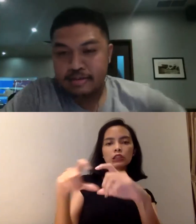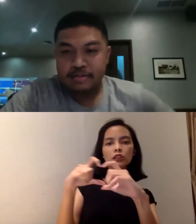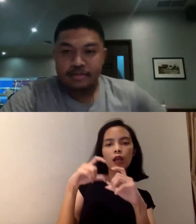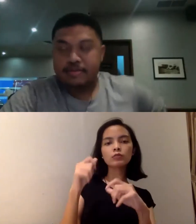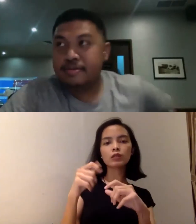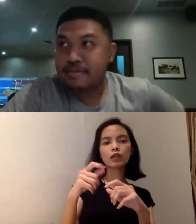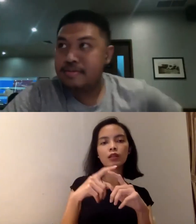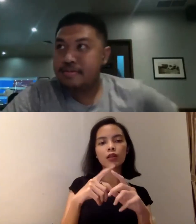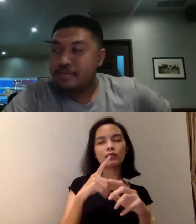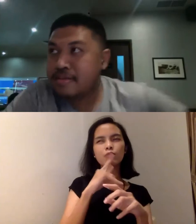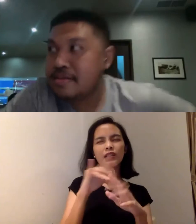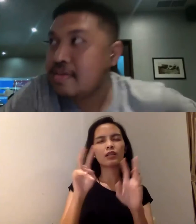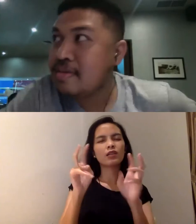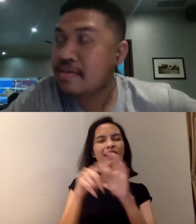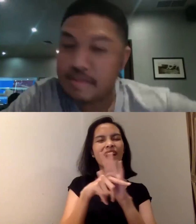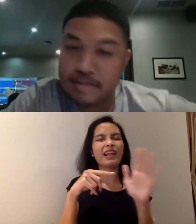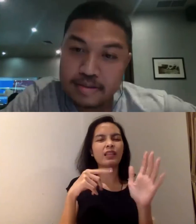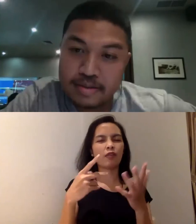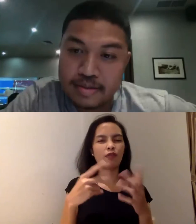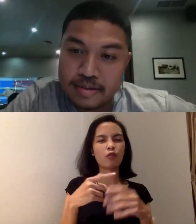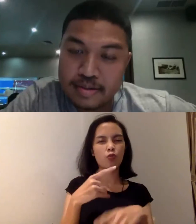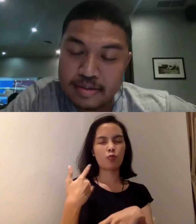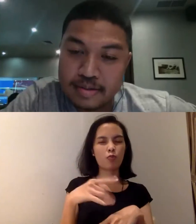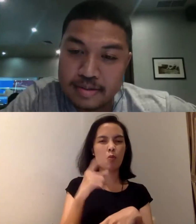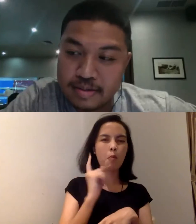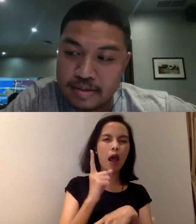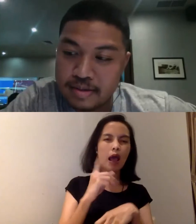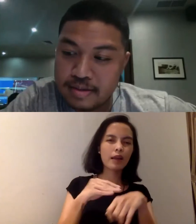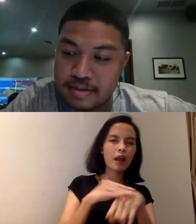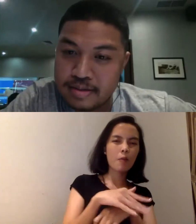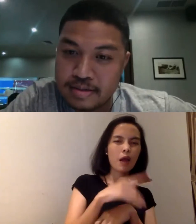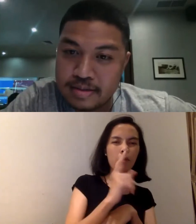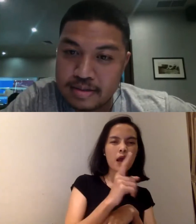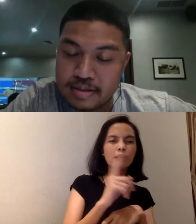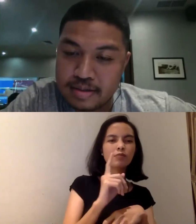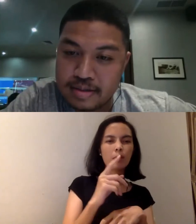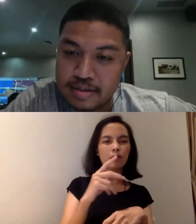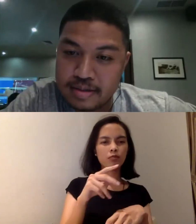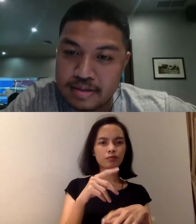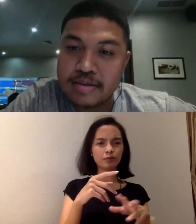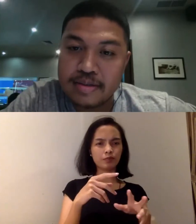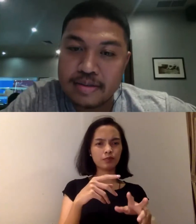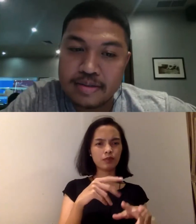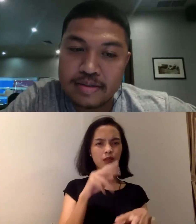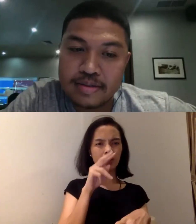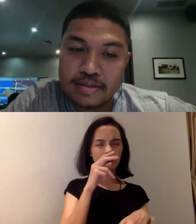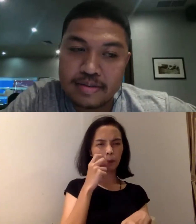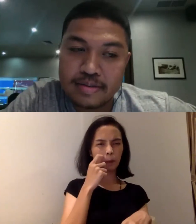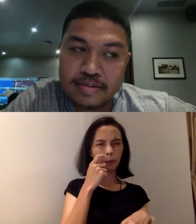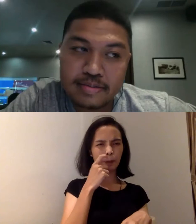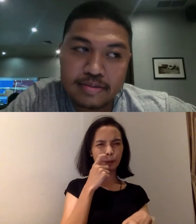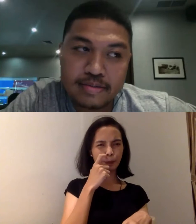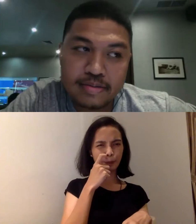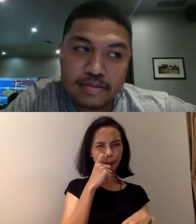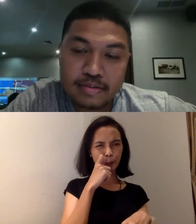of love, I think it's quite harmful because we see a lot of